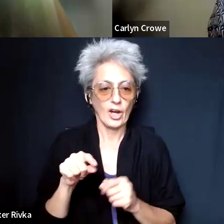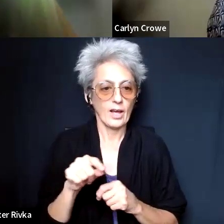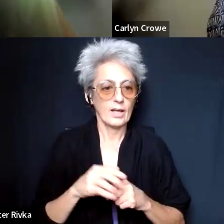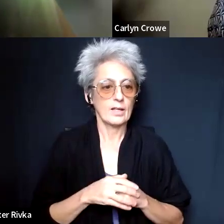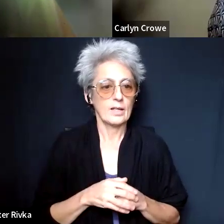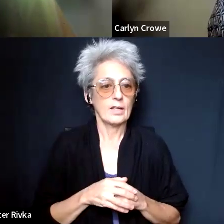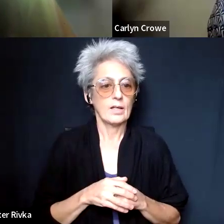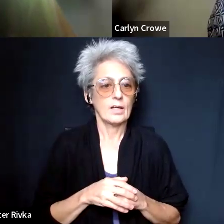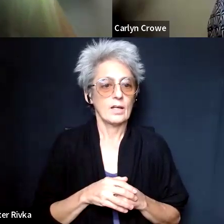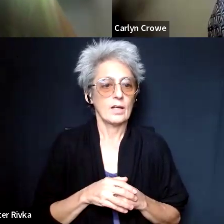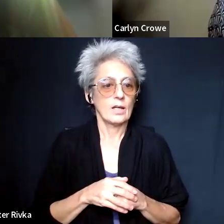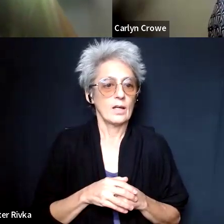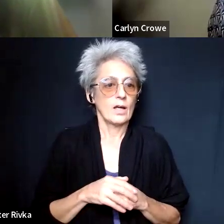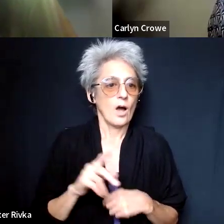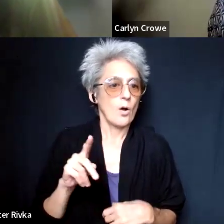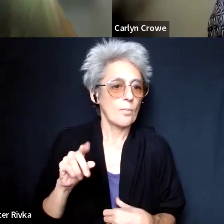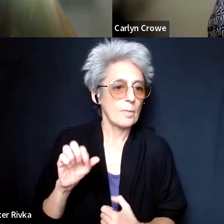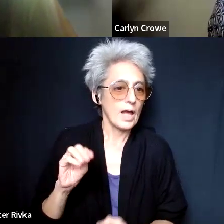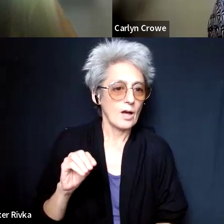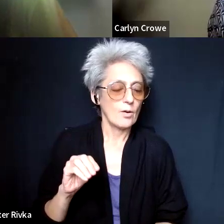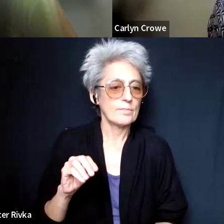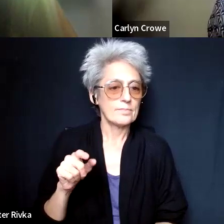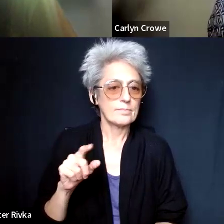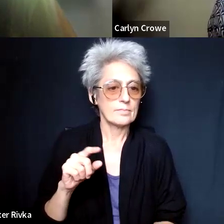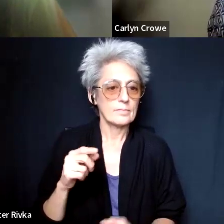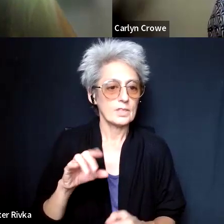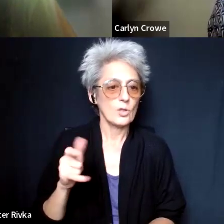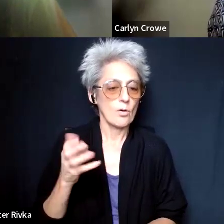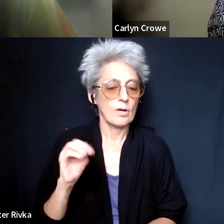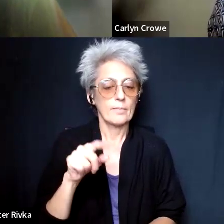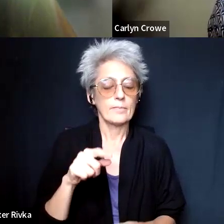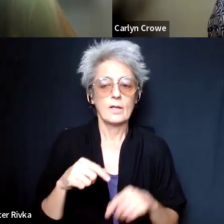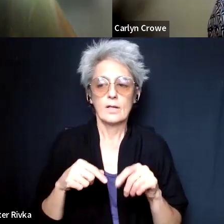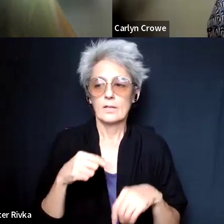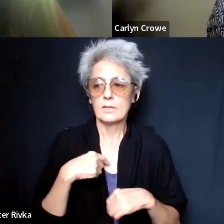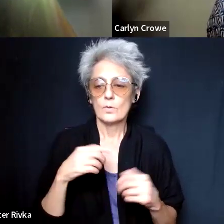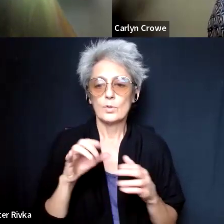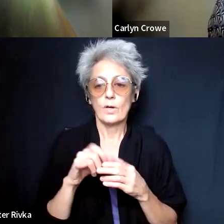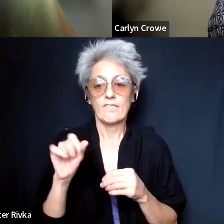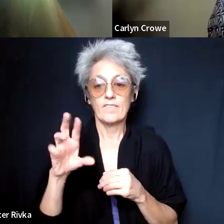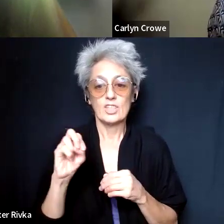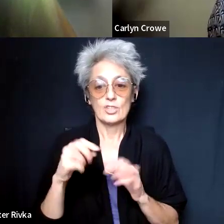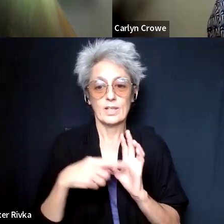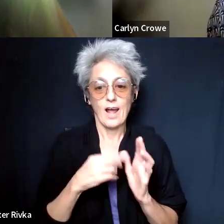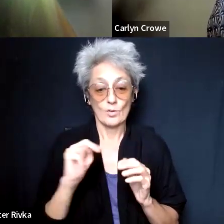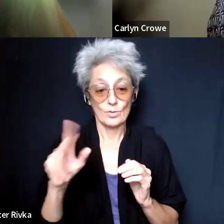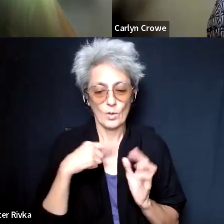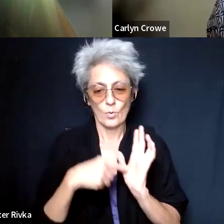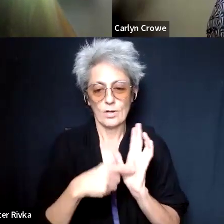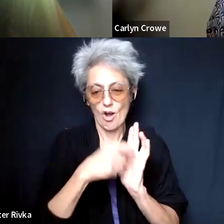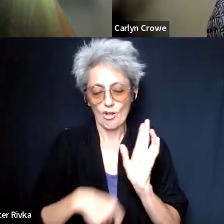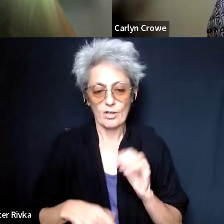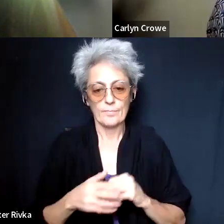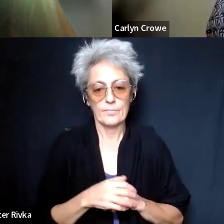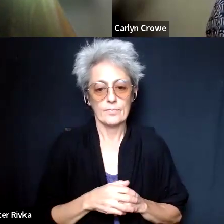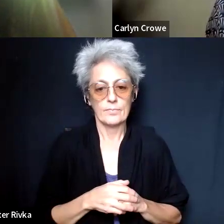and her advocacy efforts. And you'll be hearing more about her, and we'll do a feature on her also in our newsletter. So great time